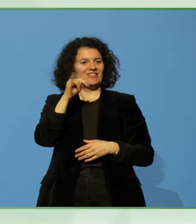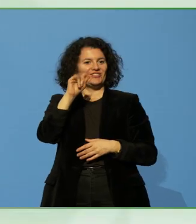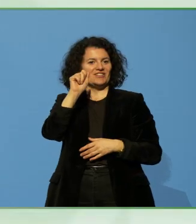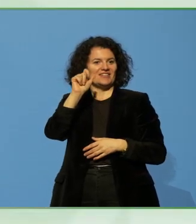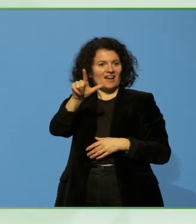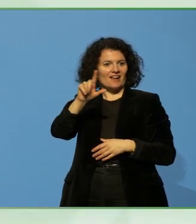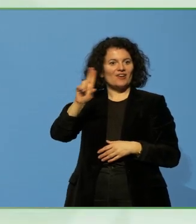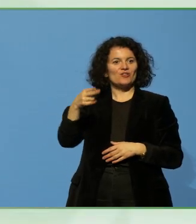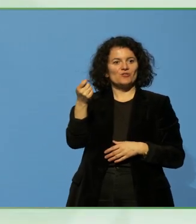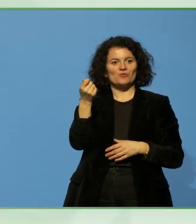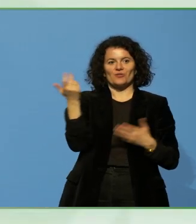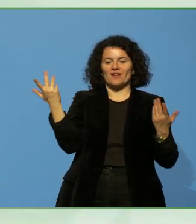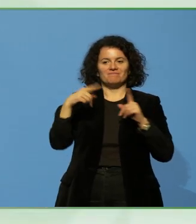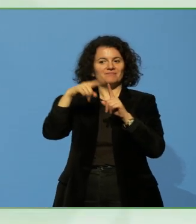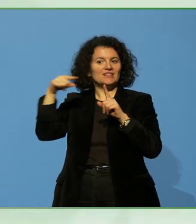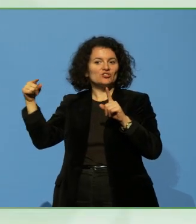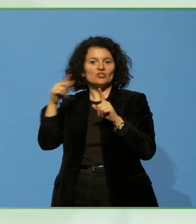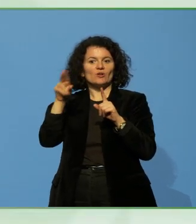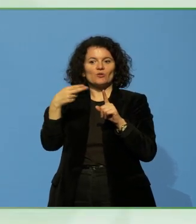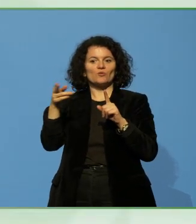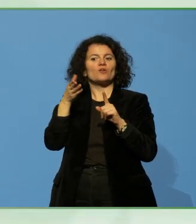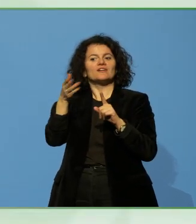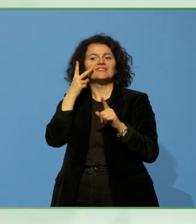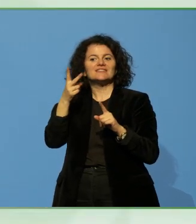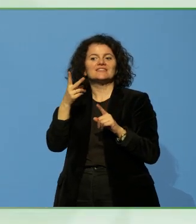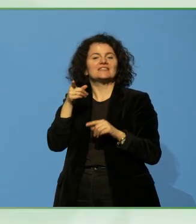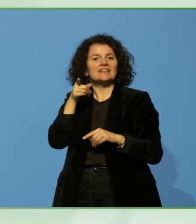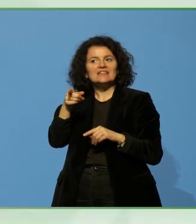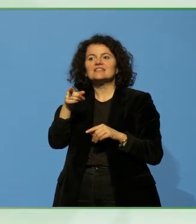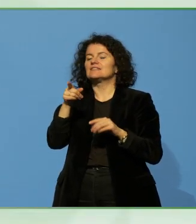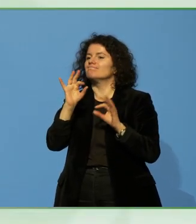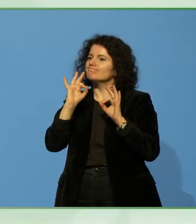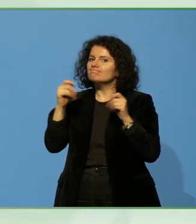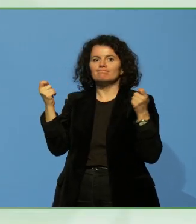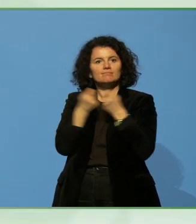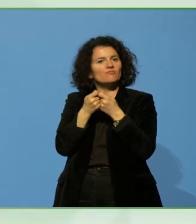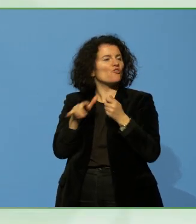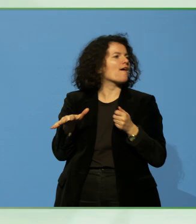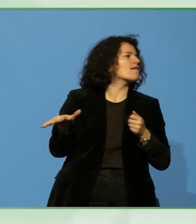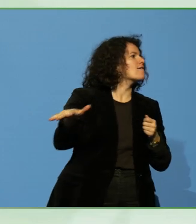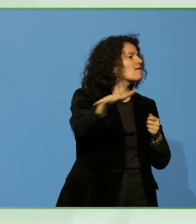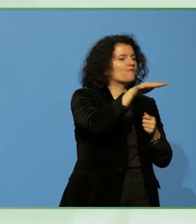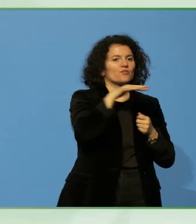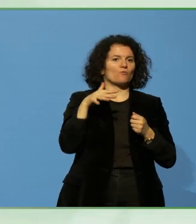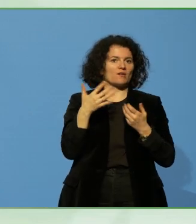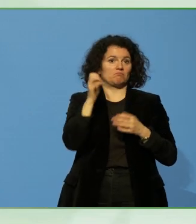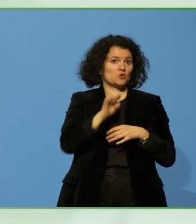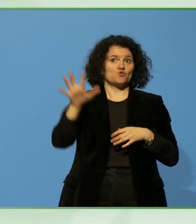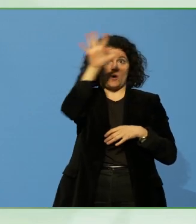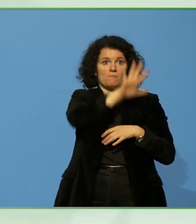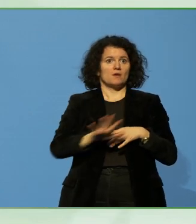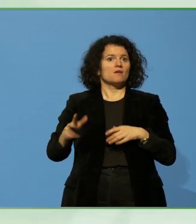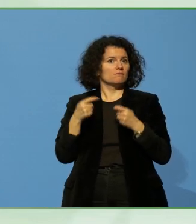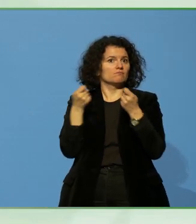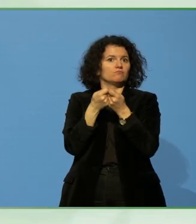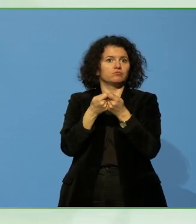digital euro is that we could incorporate this for everybody across Europe. And for sure,